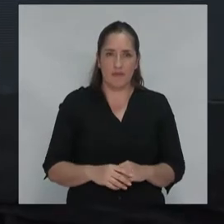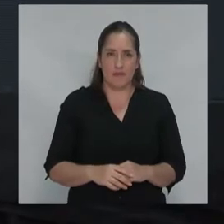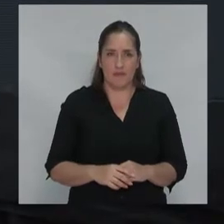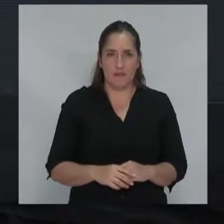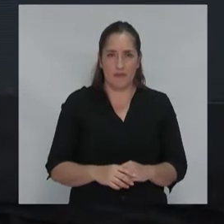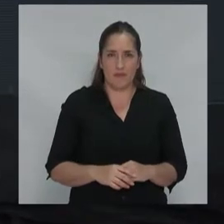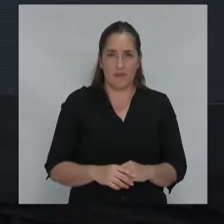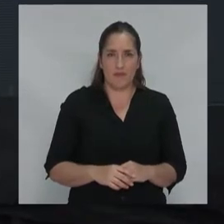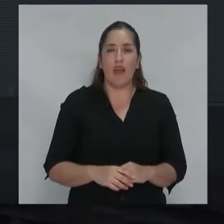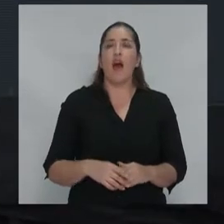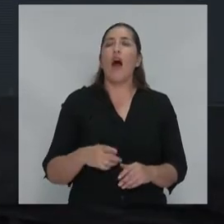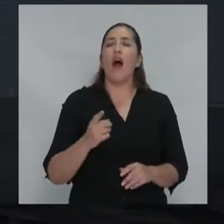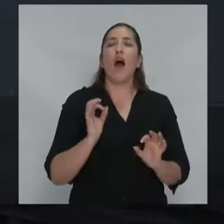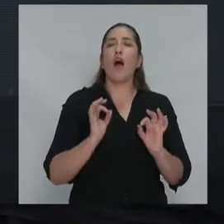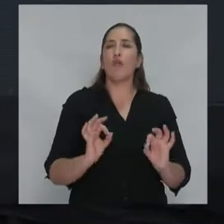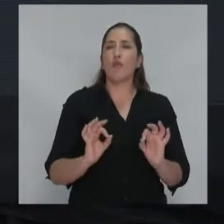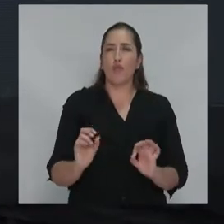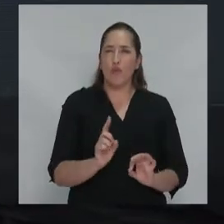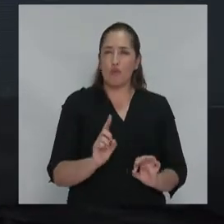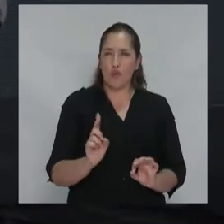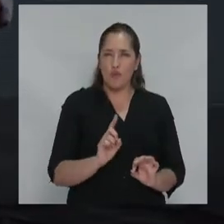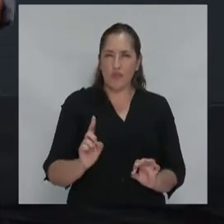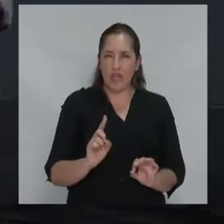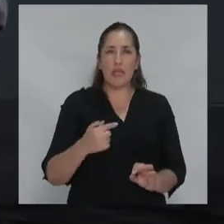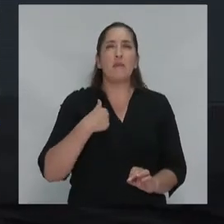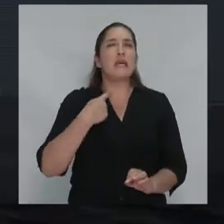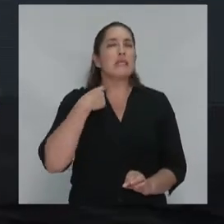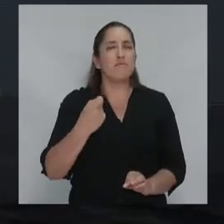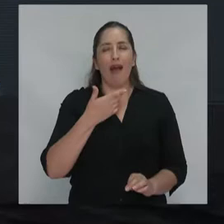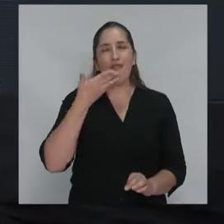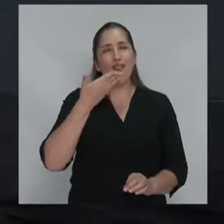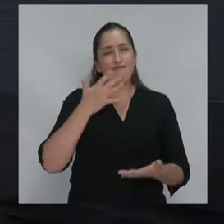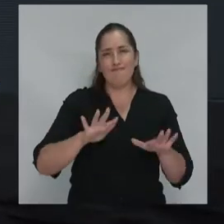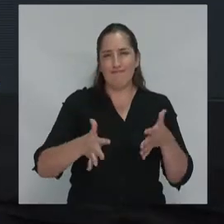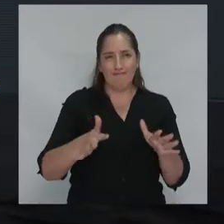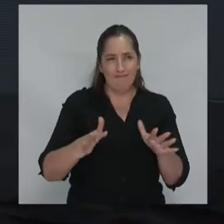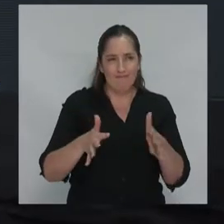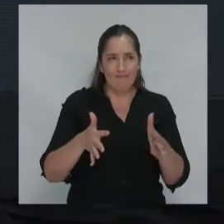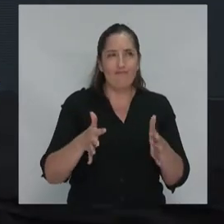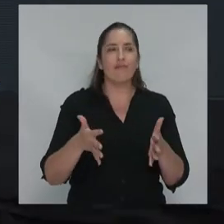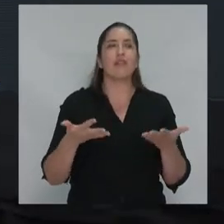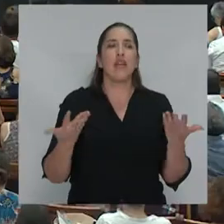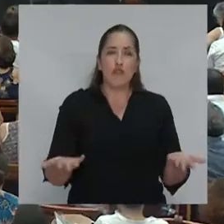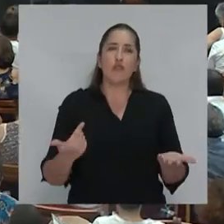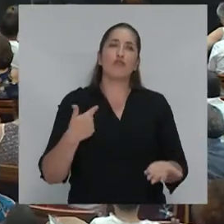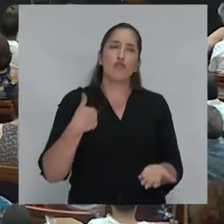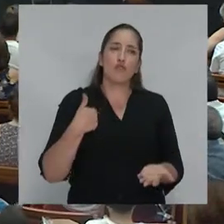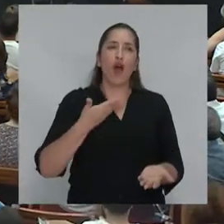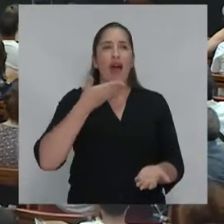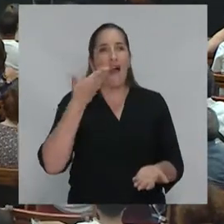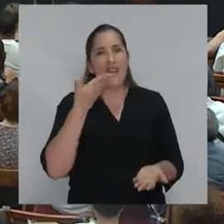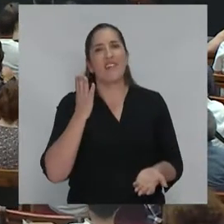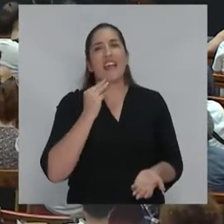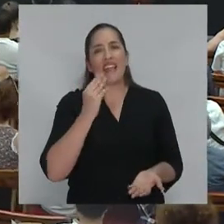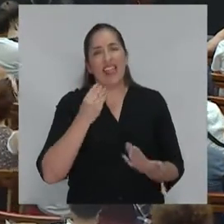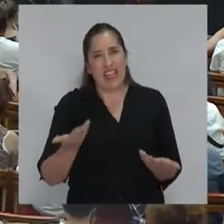pero no es suficiente. Mi español es malo, entonces yo voy a hablar en